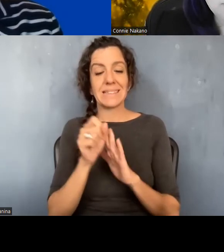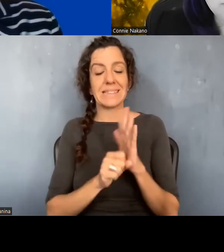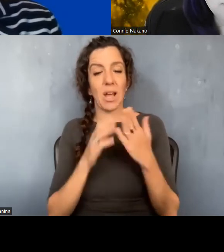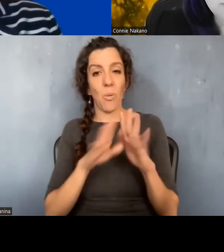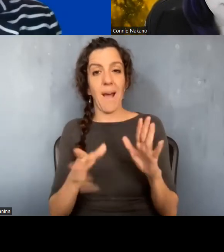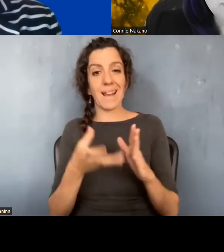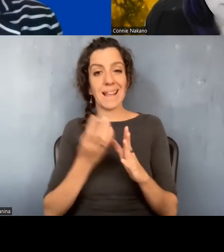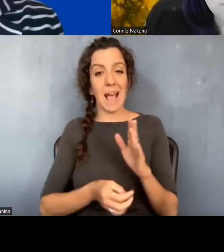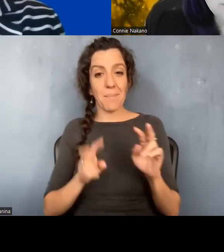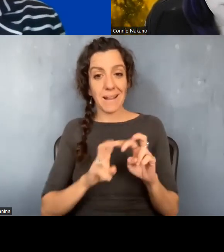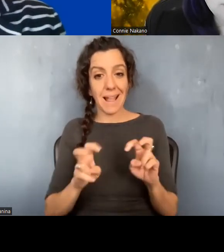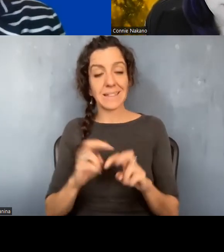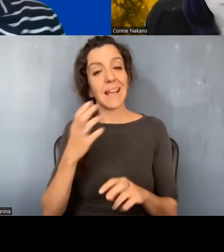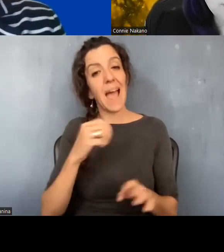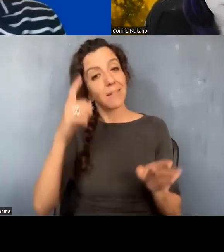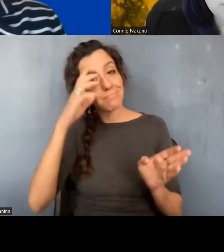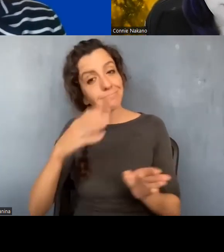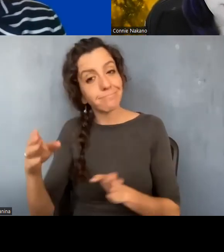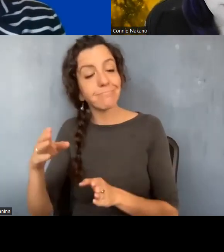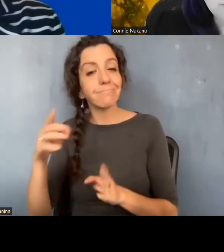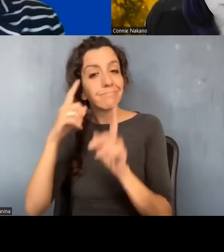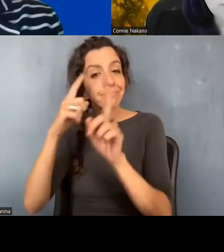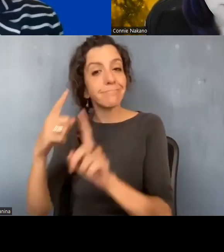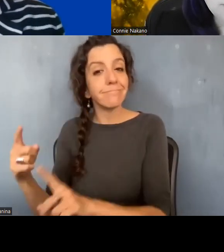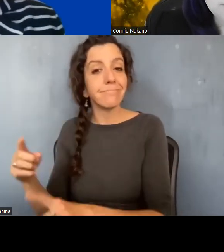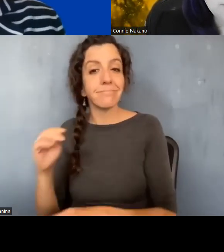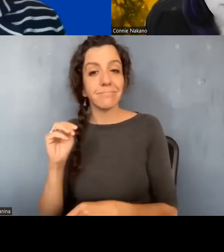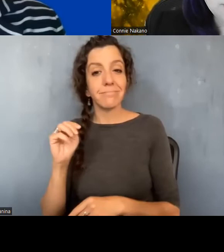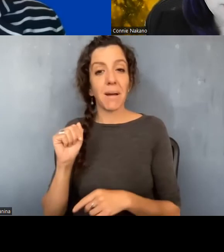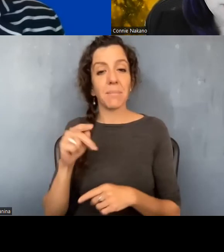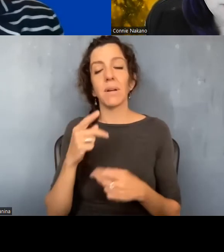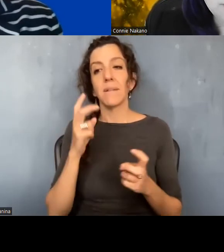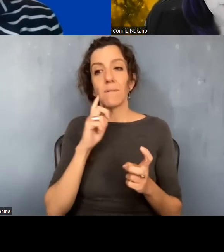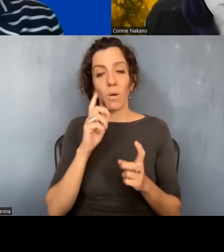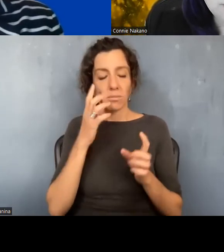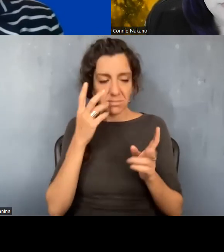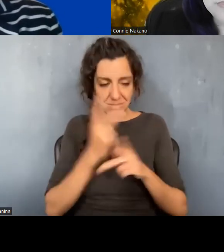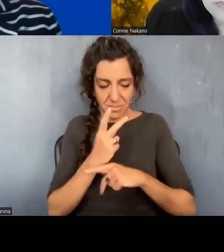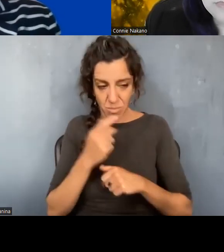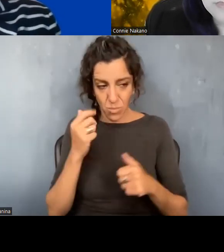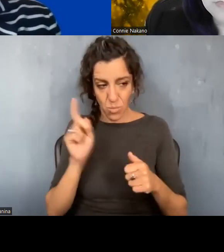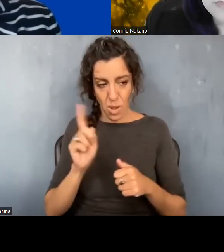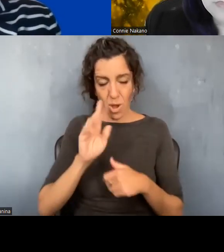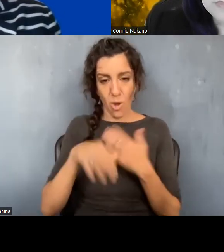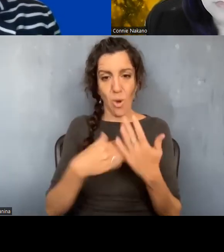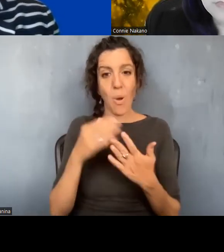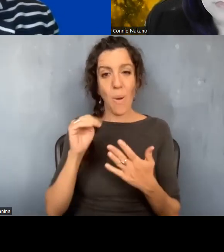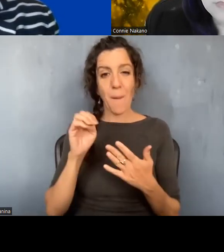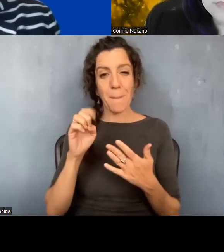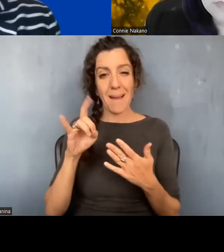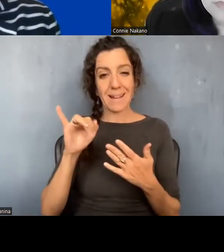analysis and roadmap to determine where all Medi-Cal services are provided. So what you